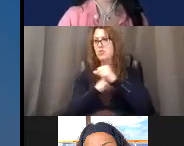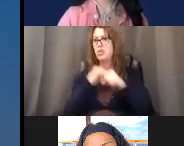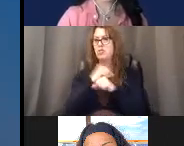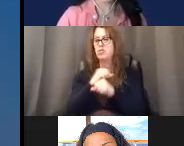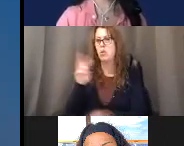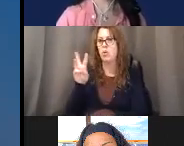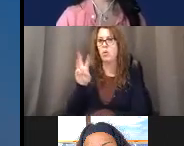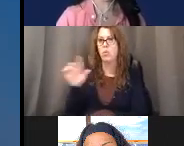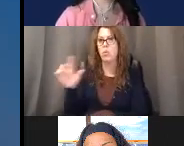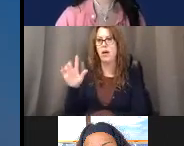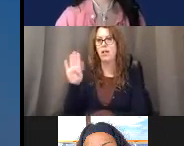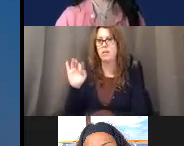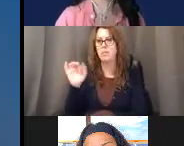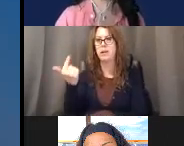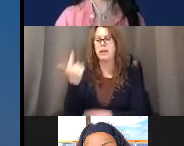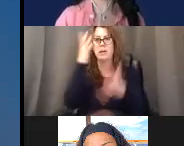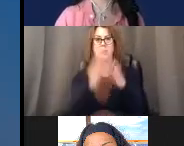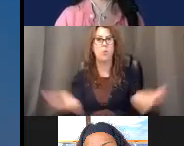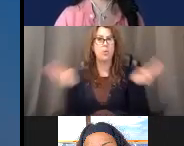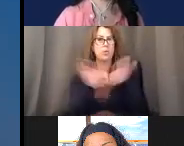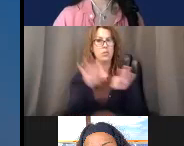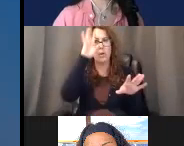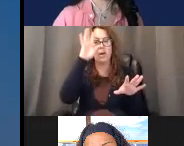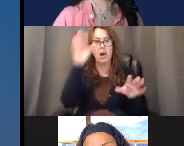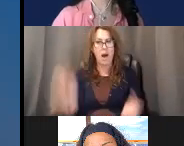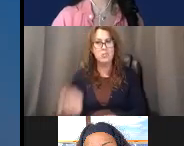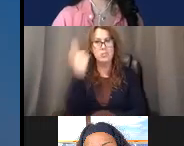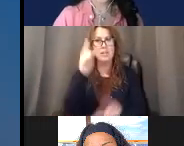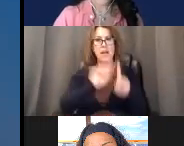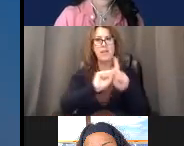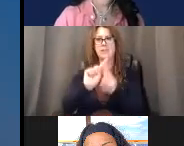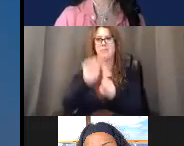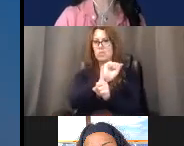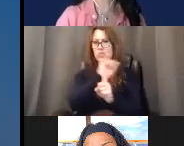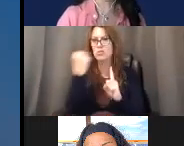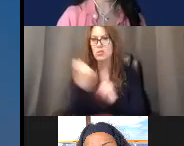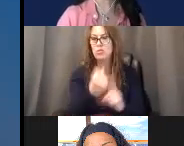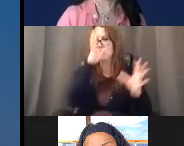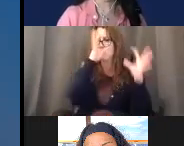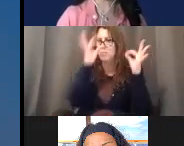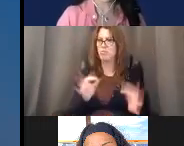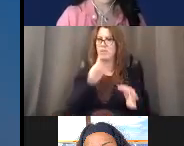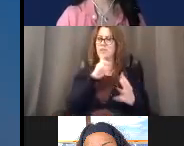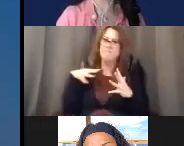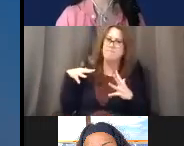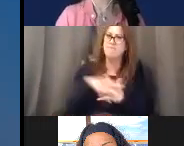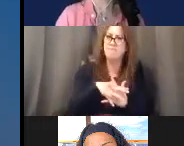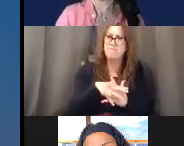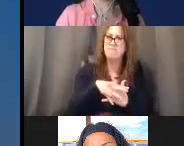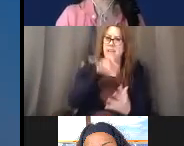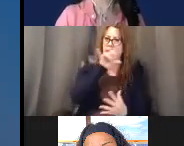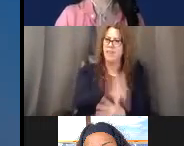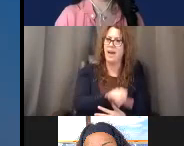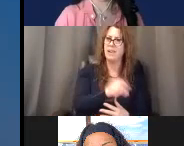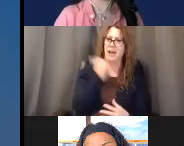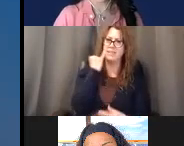understand the social determinants that we all know are at play are really rooted in the very thing that we're trying to disrupt